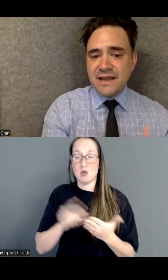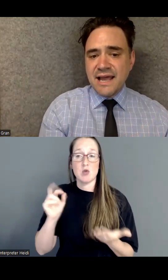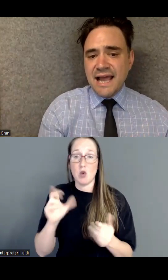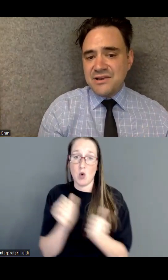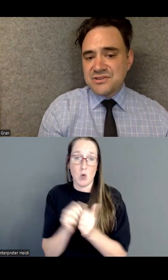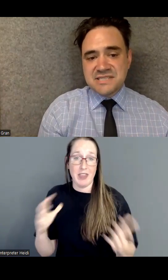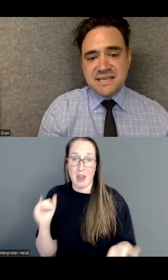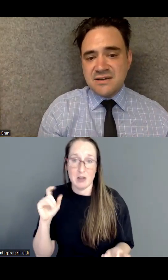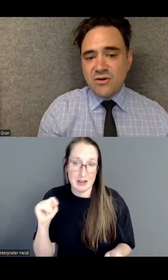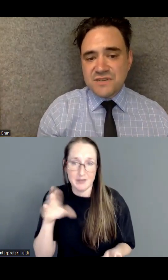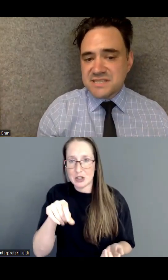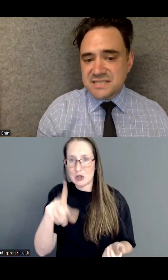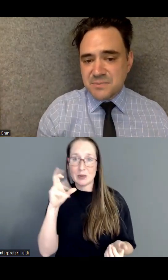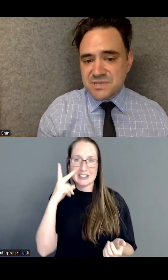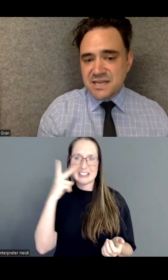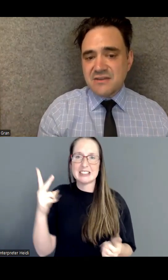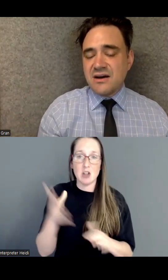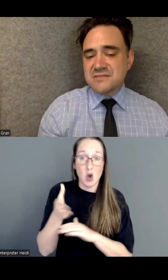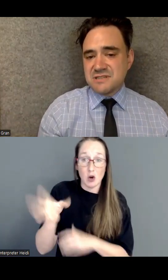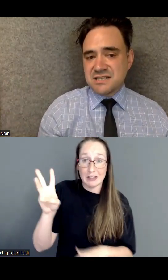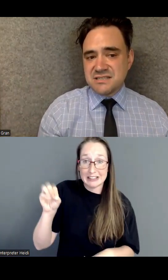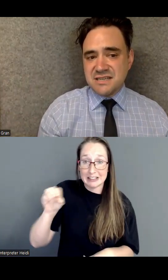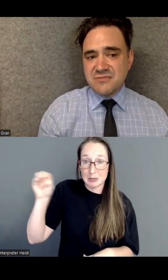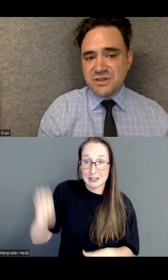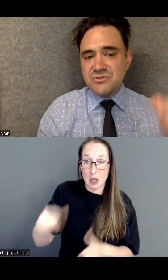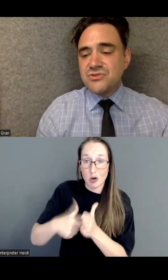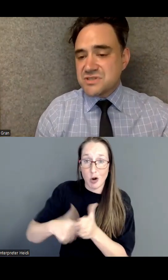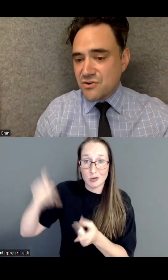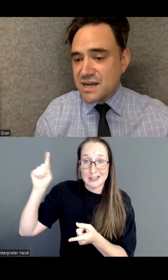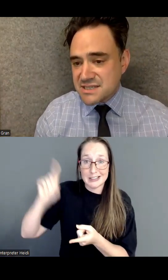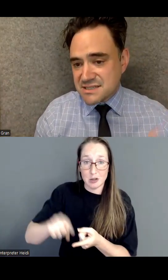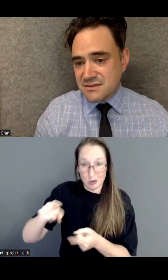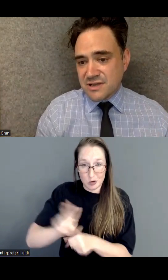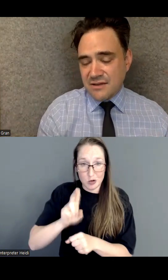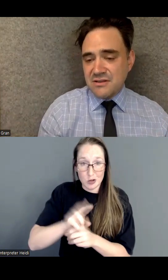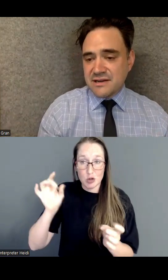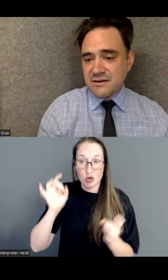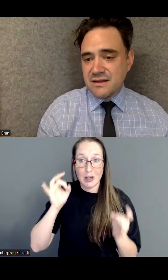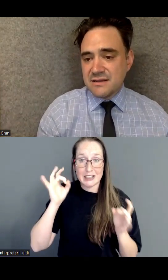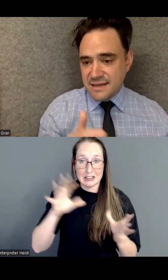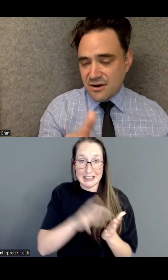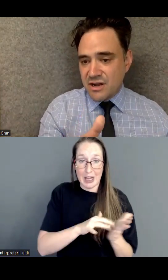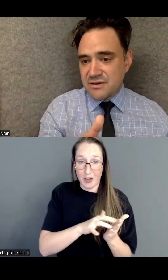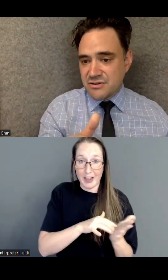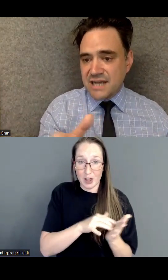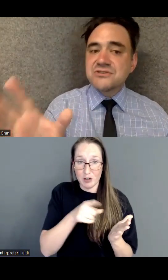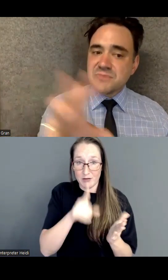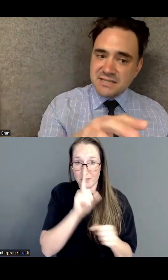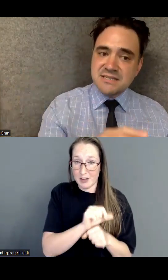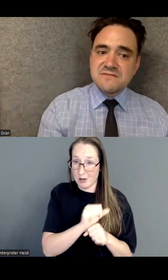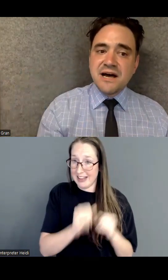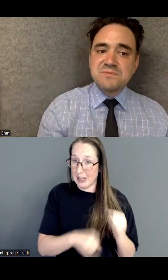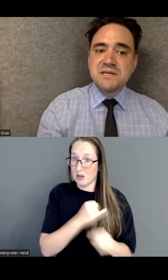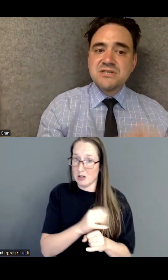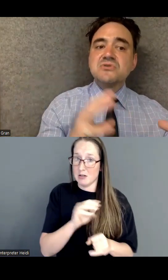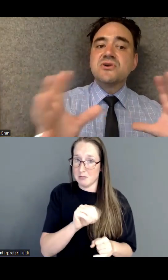without it. And you'll see over 60% cost reductions here when you use the crisis calculator that RI International and